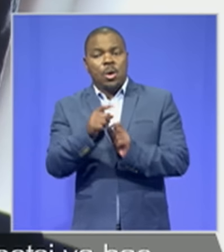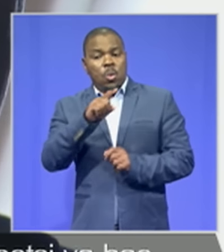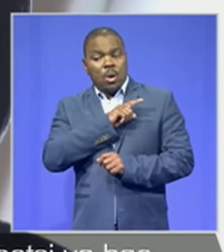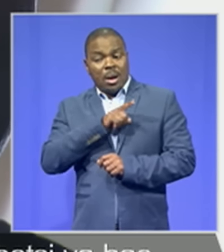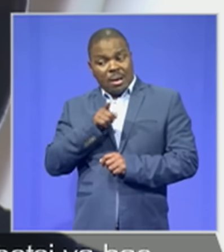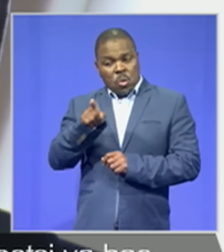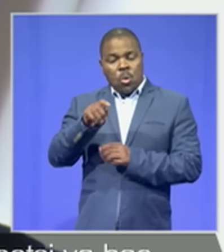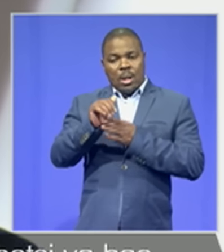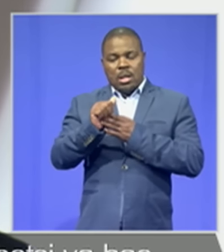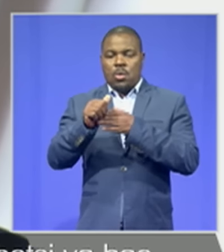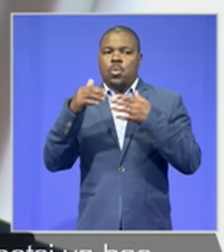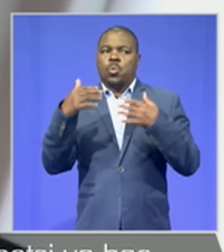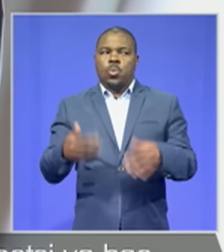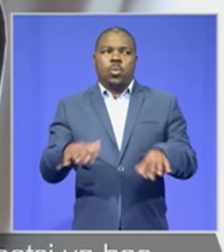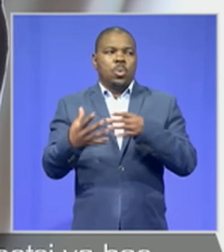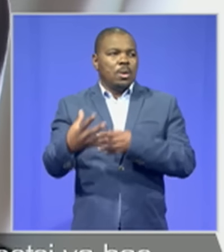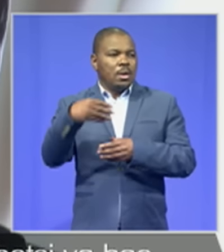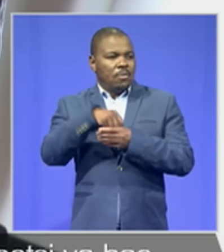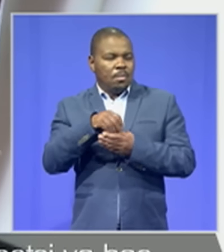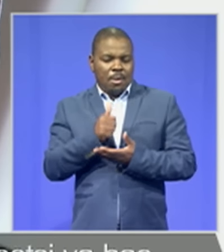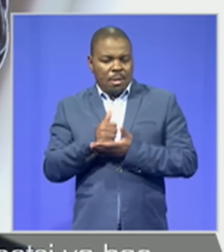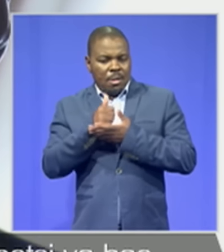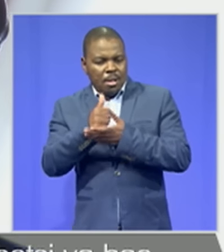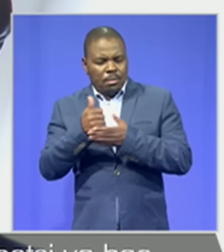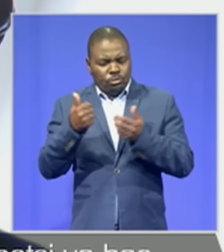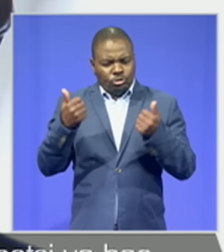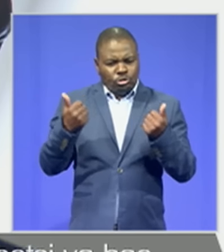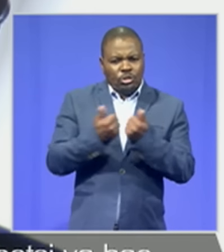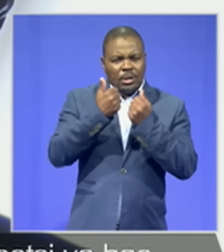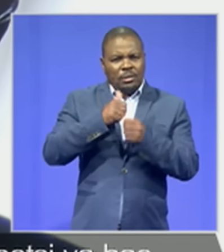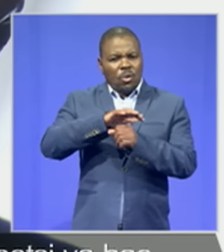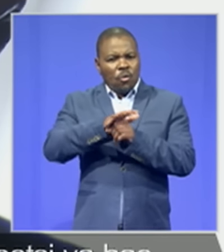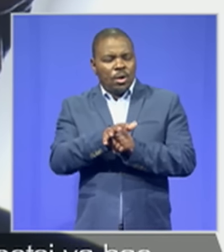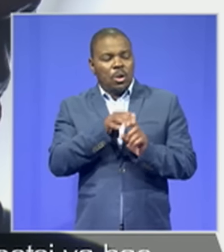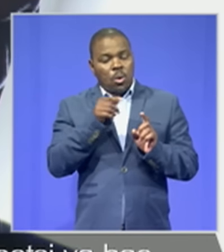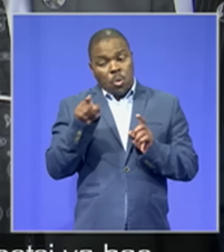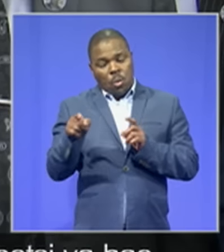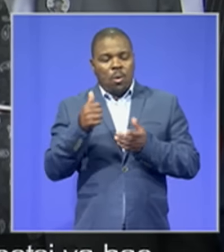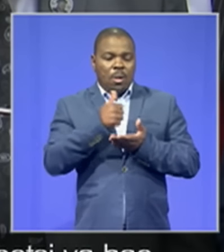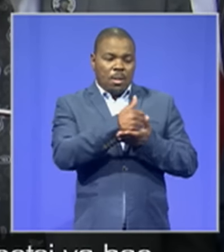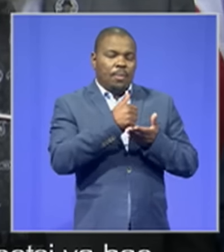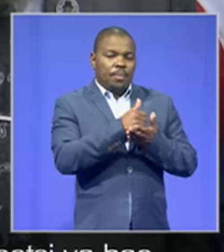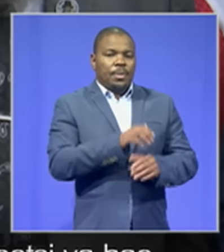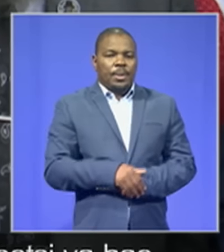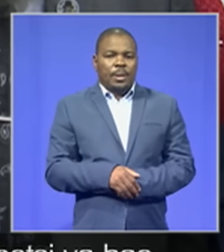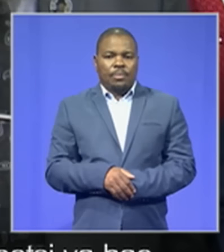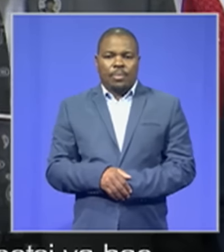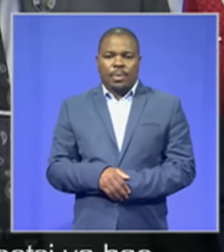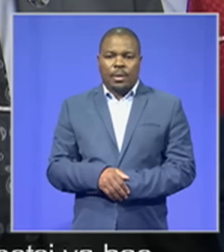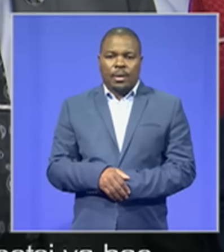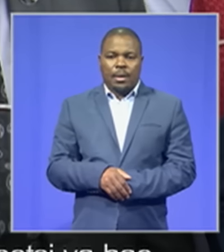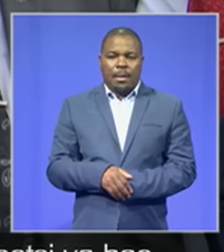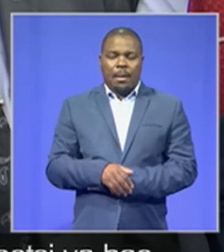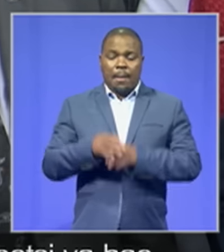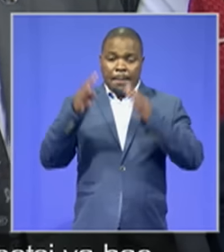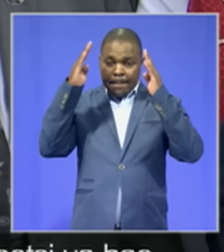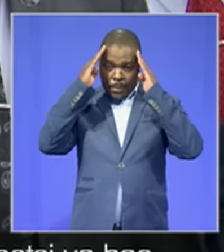baetapele ba bile le kabelo e kgolo ho thusa diphepetsong tse bakilweng ke lefu lena. Bishop Bolana